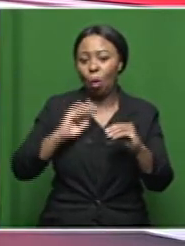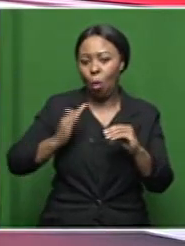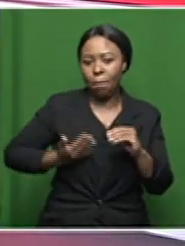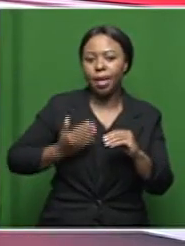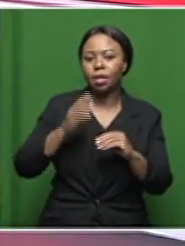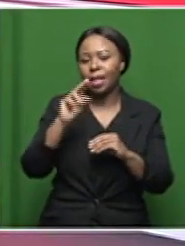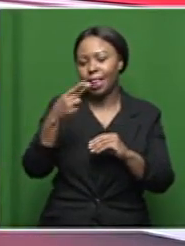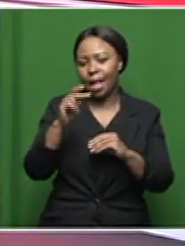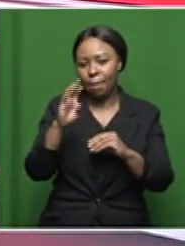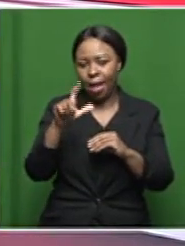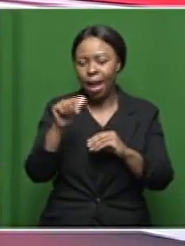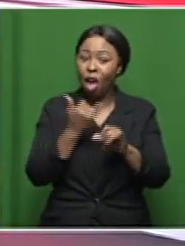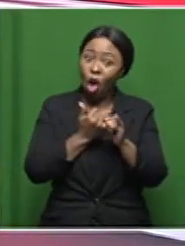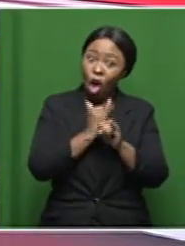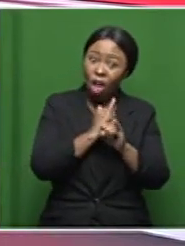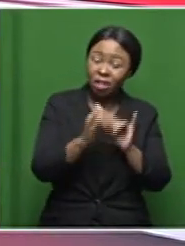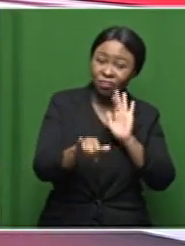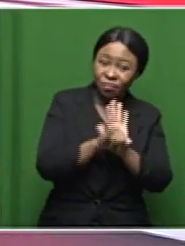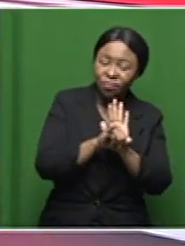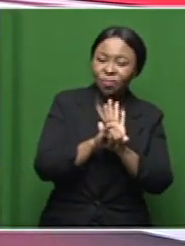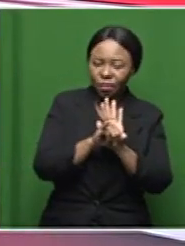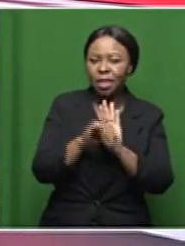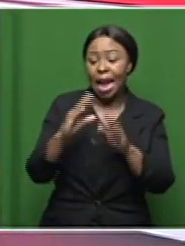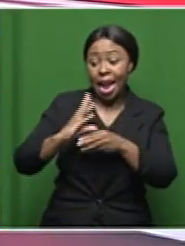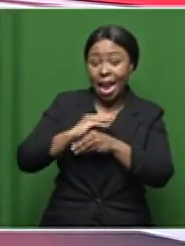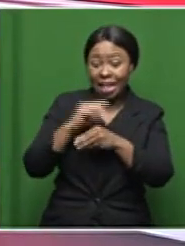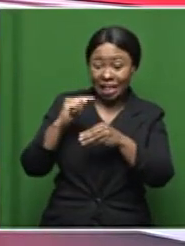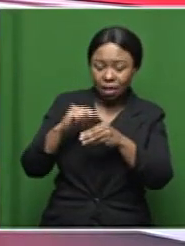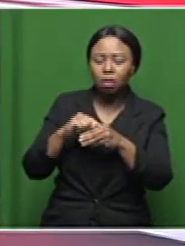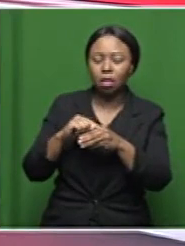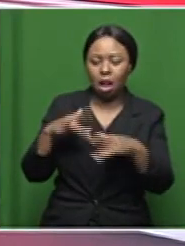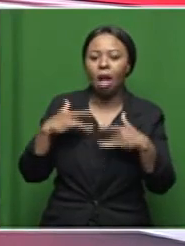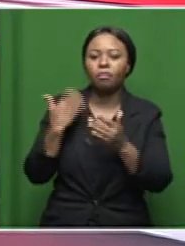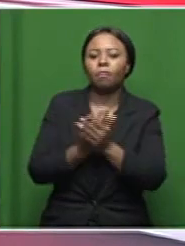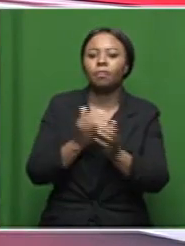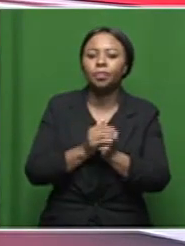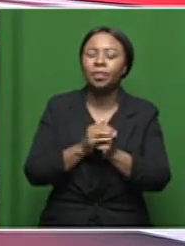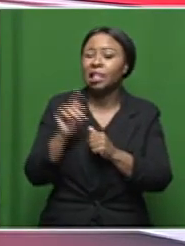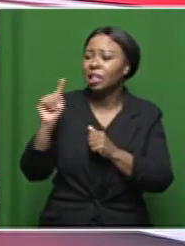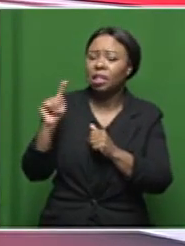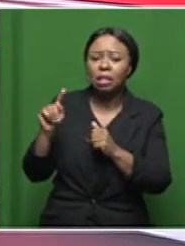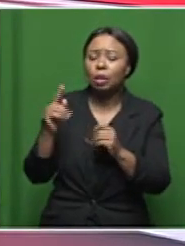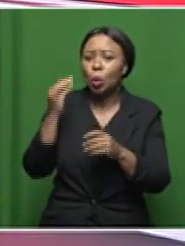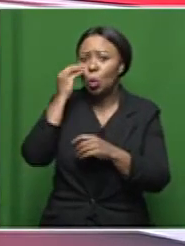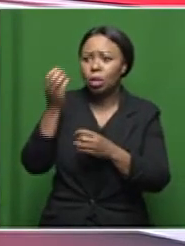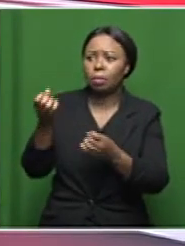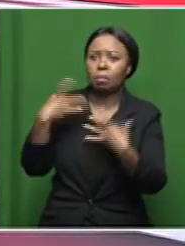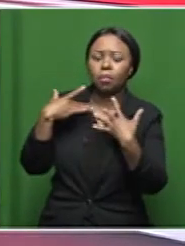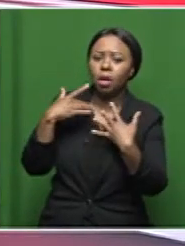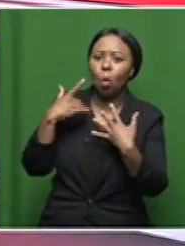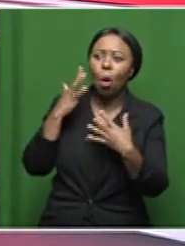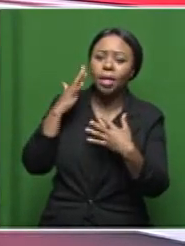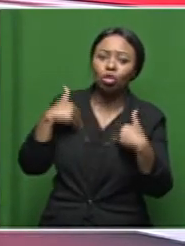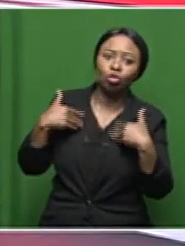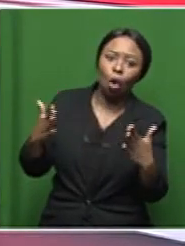of the fact that yearly screening and early detection for all cancers does save lives. Nhlebela was never prepared for the news that came after she started, or what